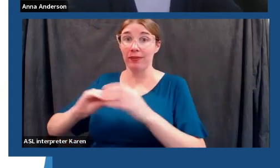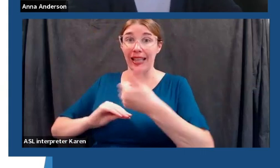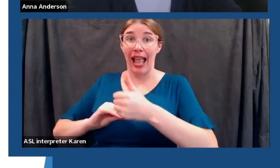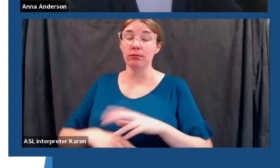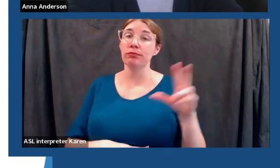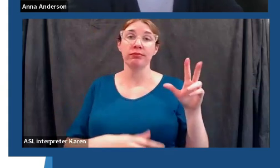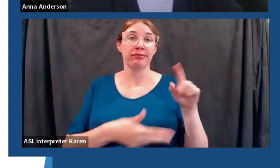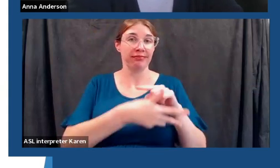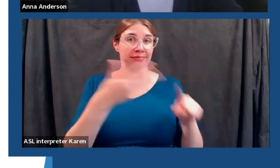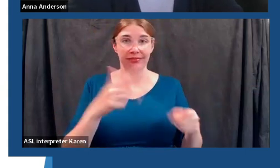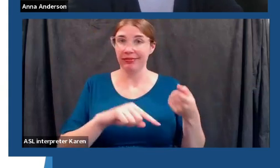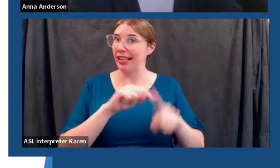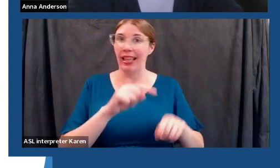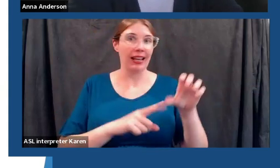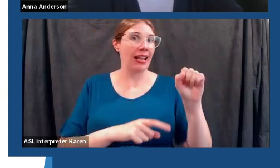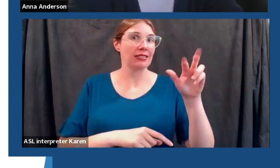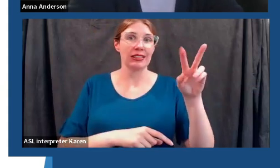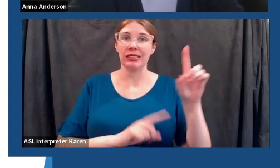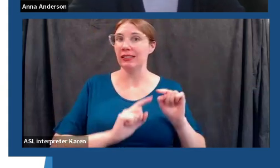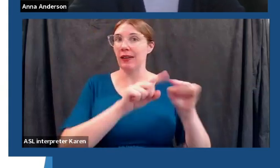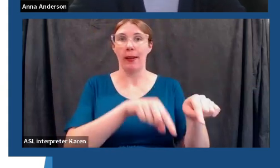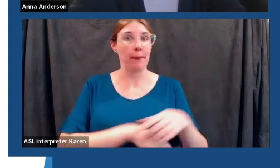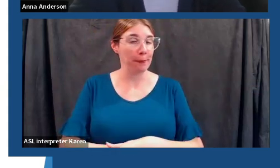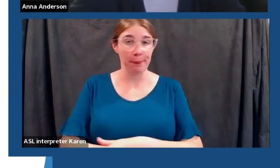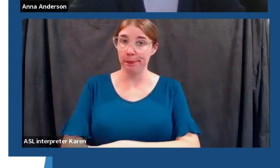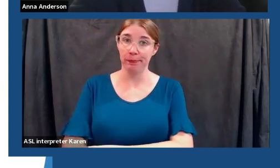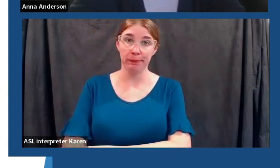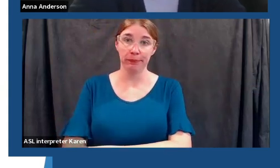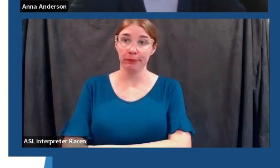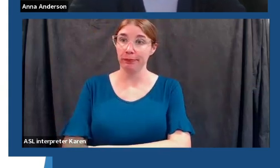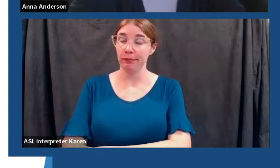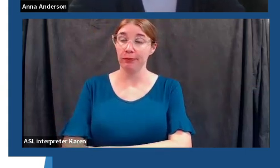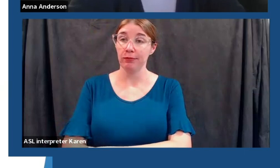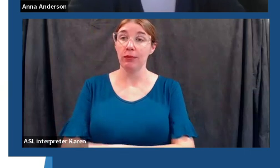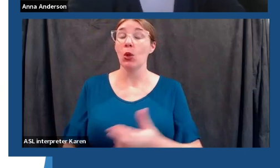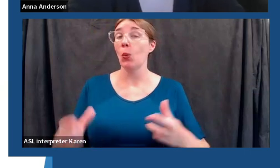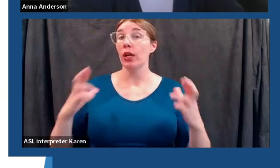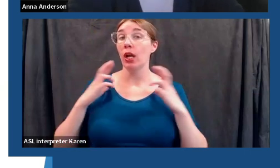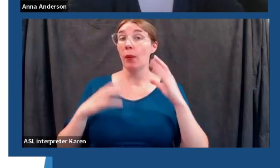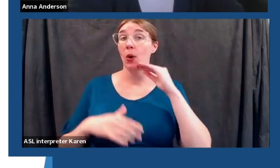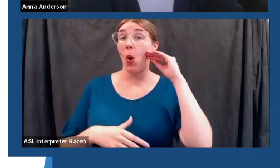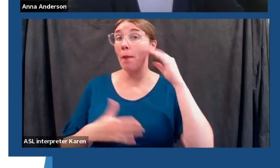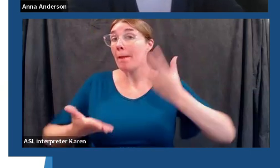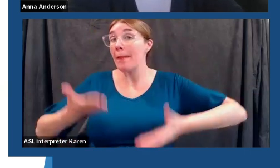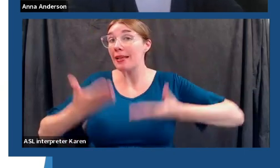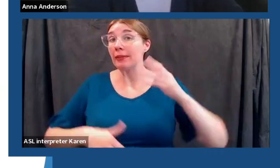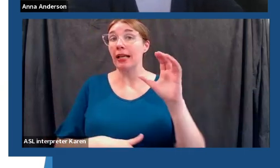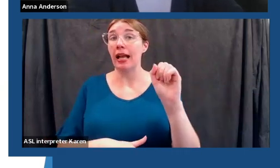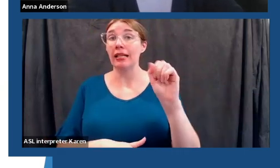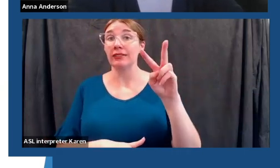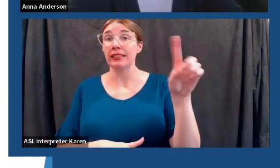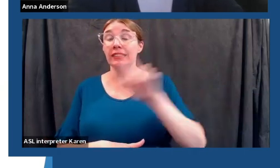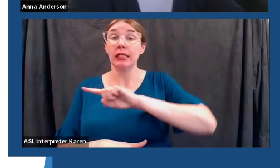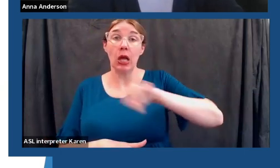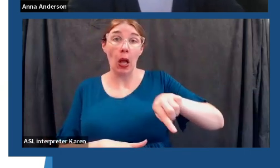SVD. Retirement homes may be served by SVDs if the clerk determines